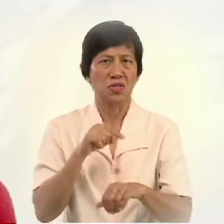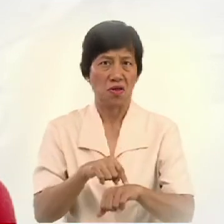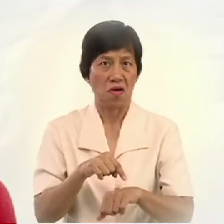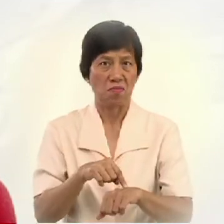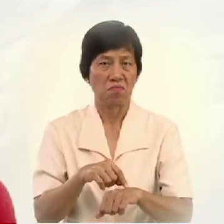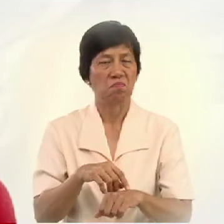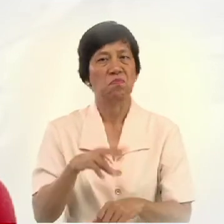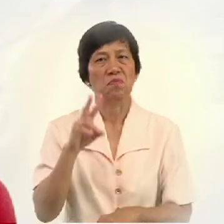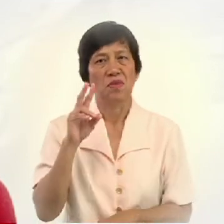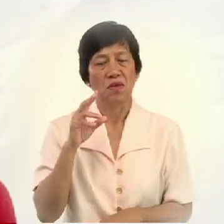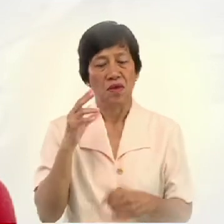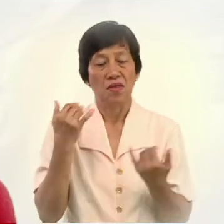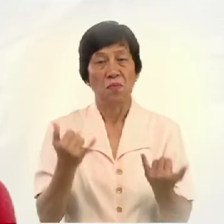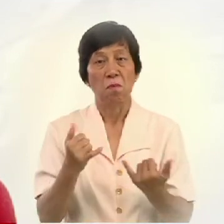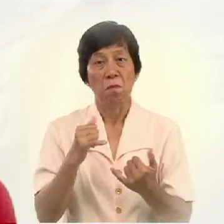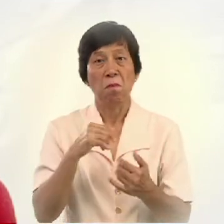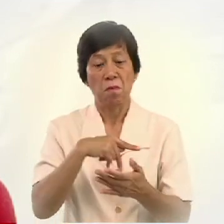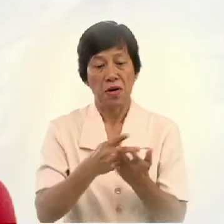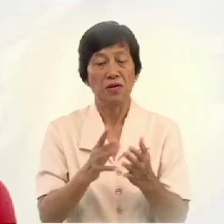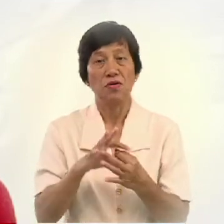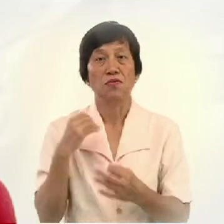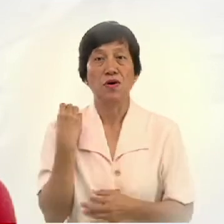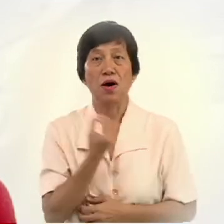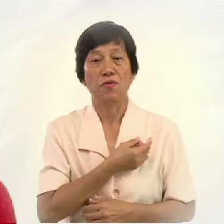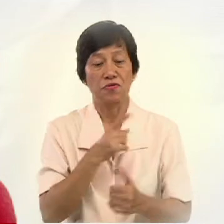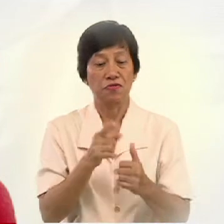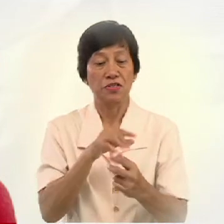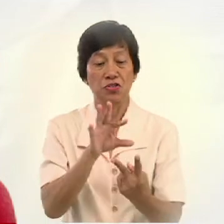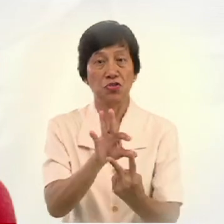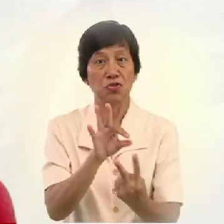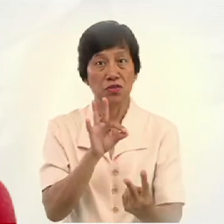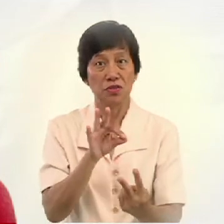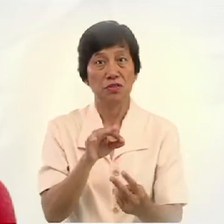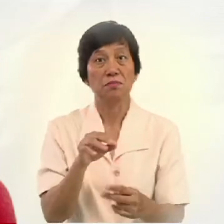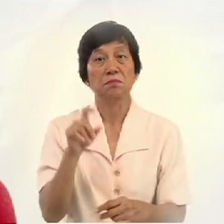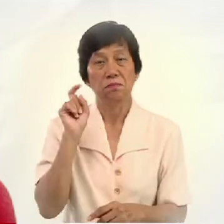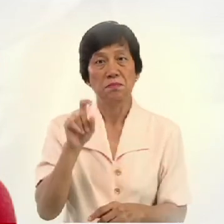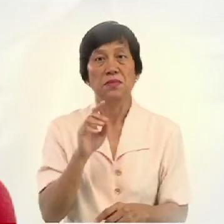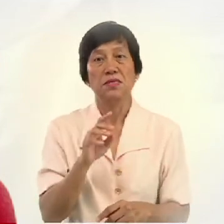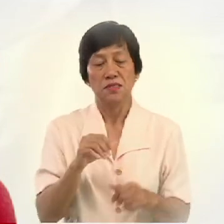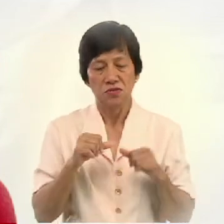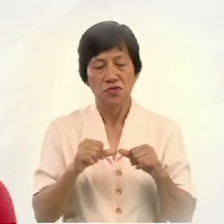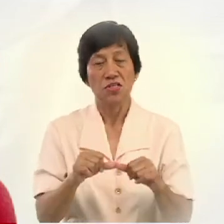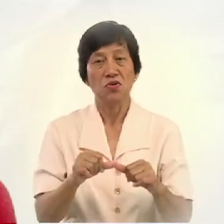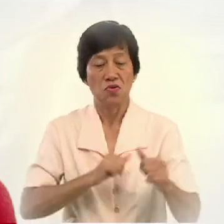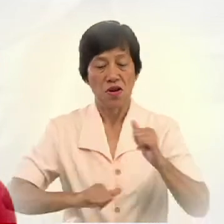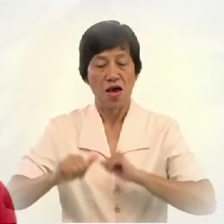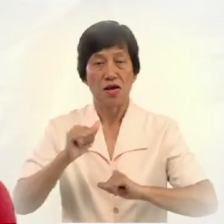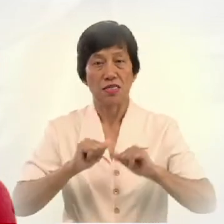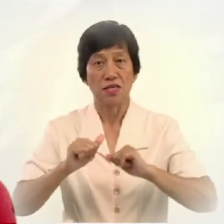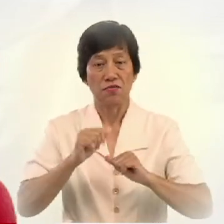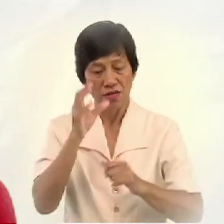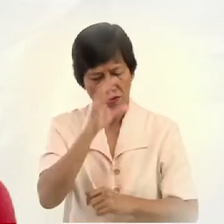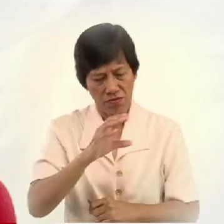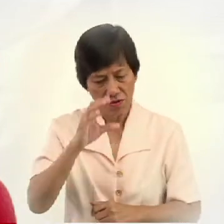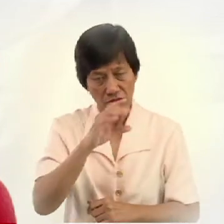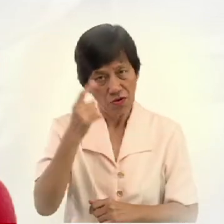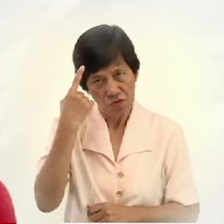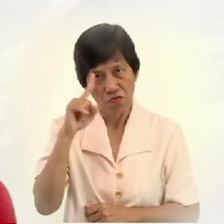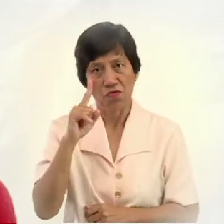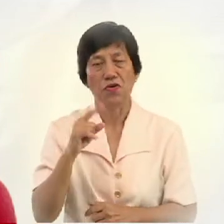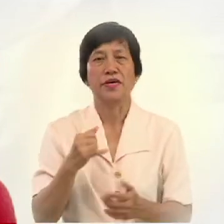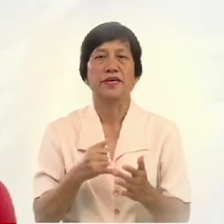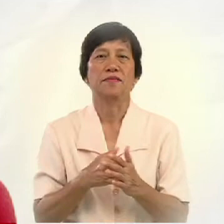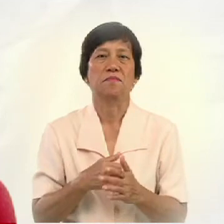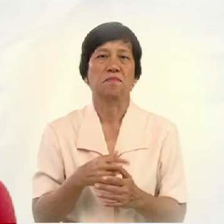the time? No, part of our priority is to keep on actively